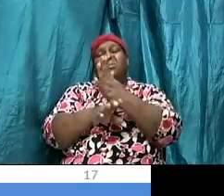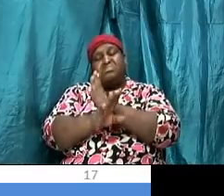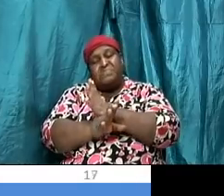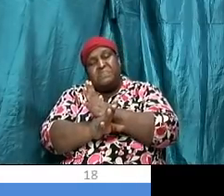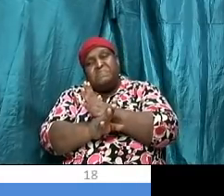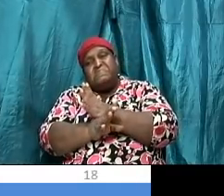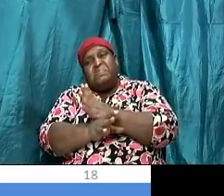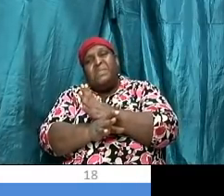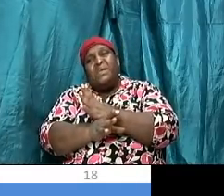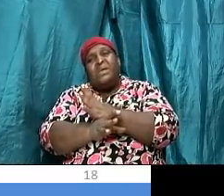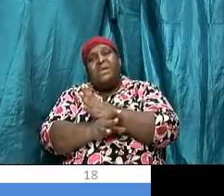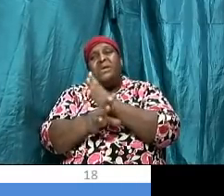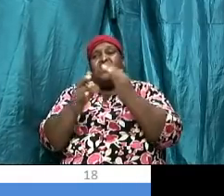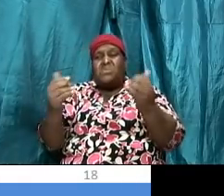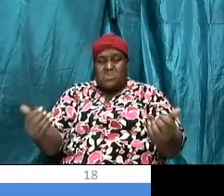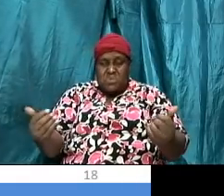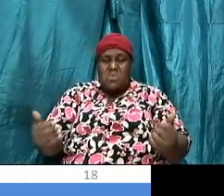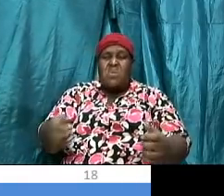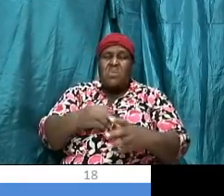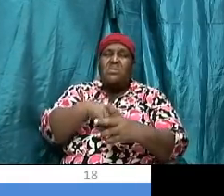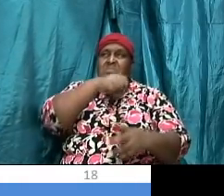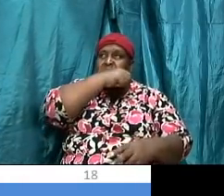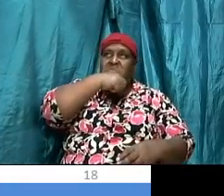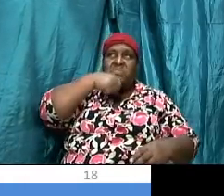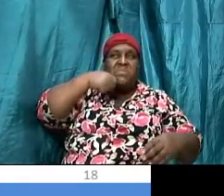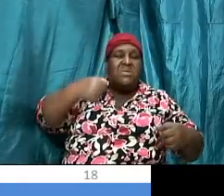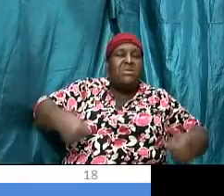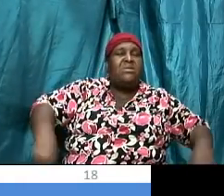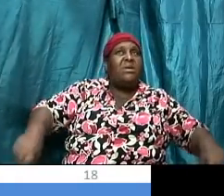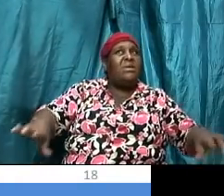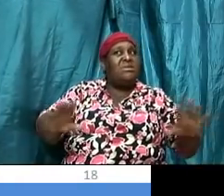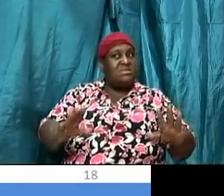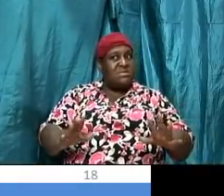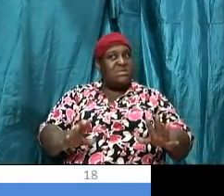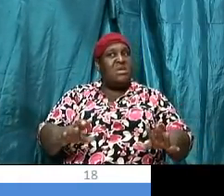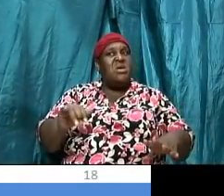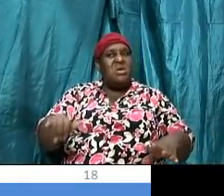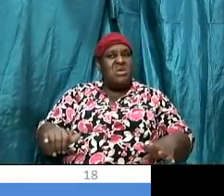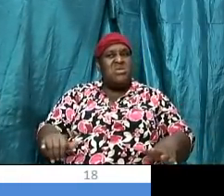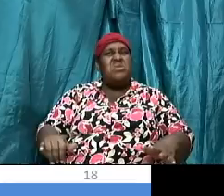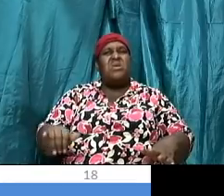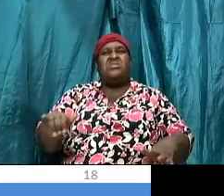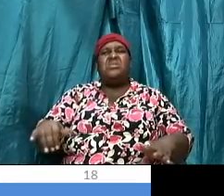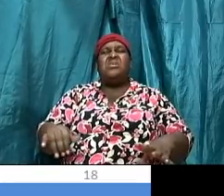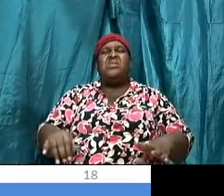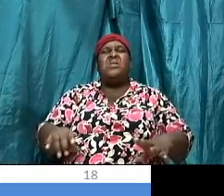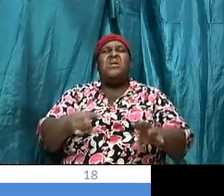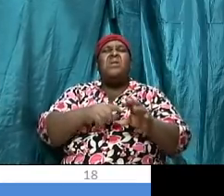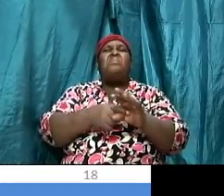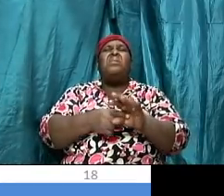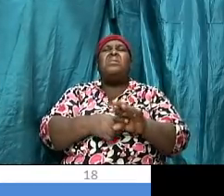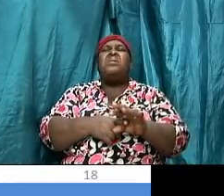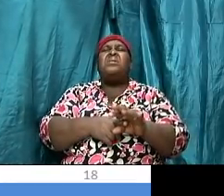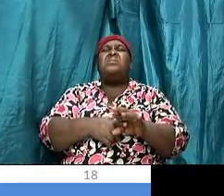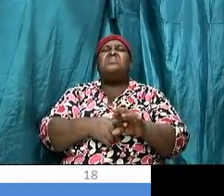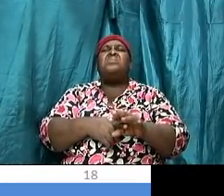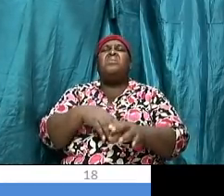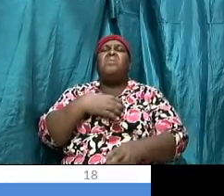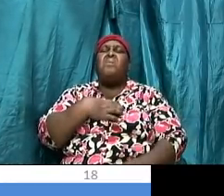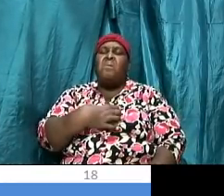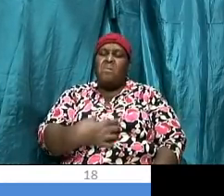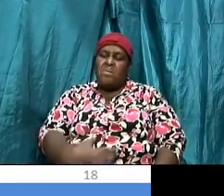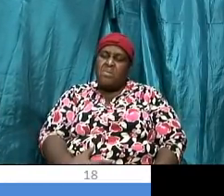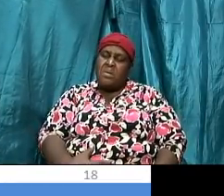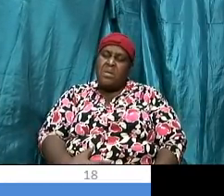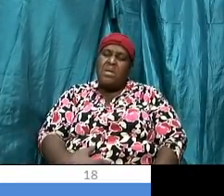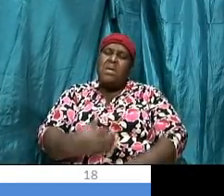And they were now in the wilderness, but yet still they started to get hungry, and they were asking God for food.